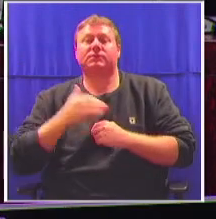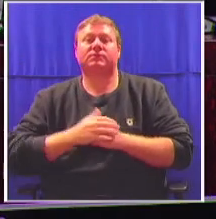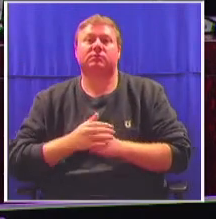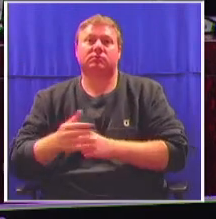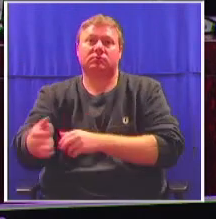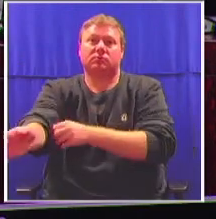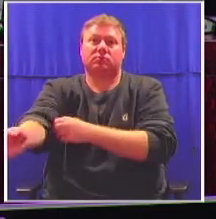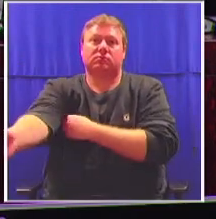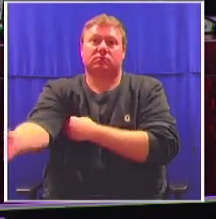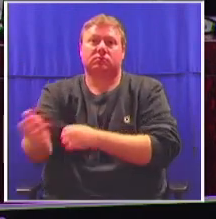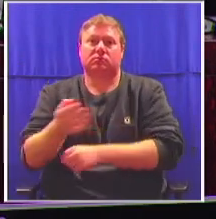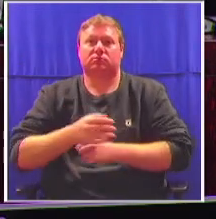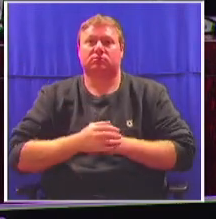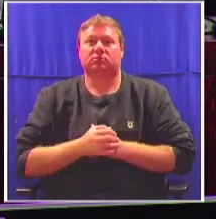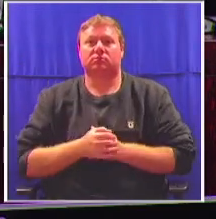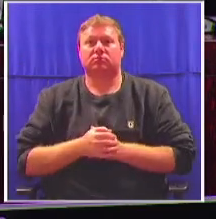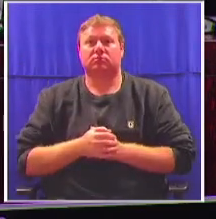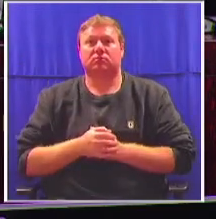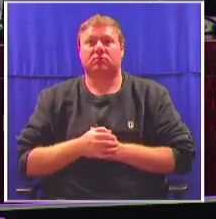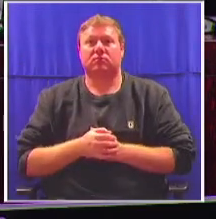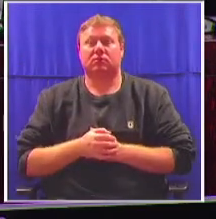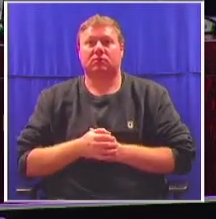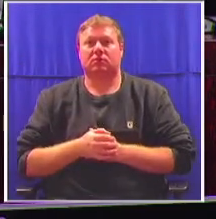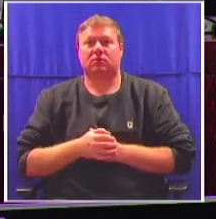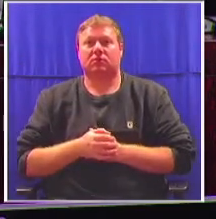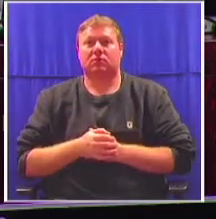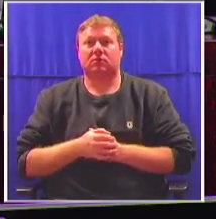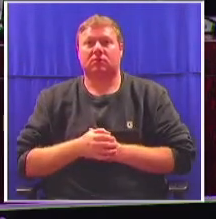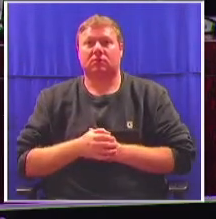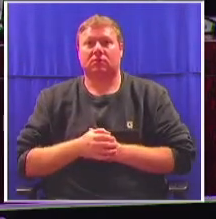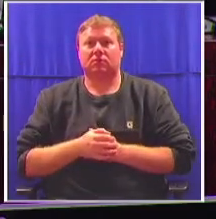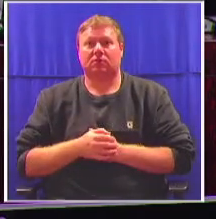Re Shebane le hore